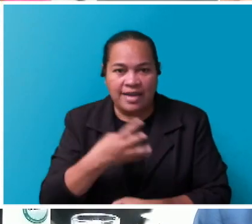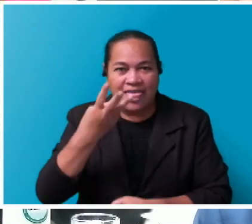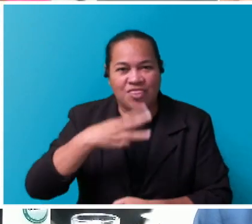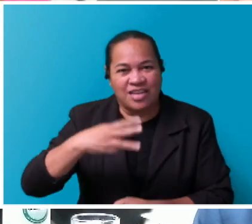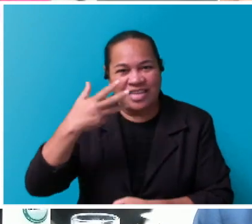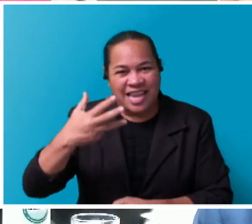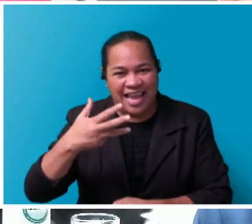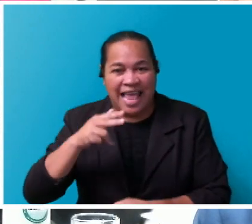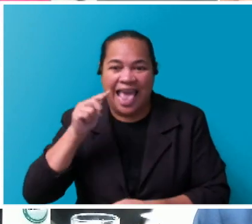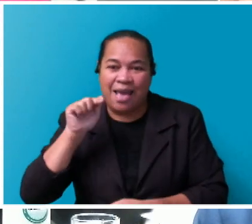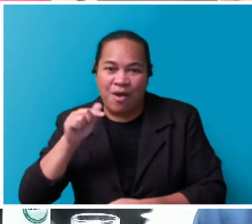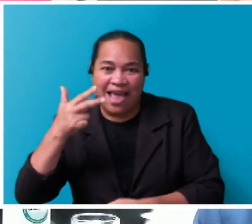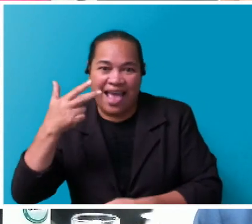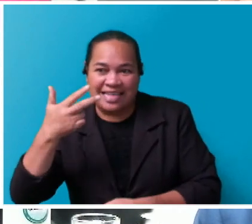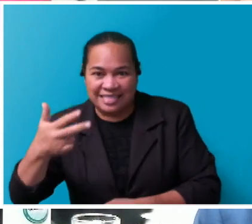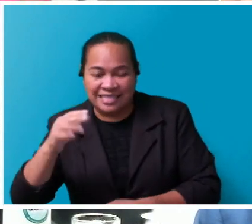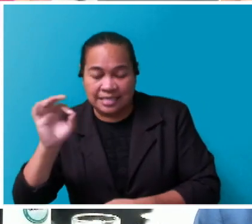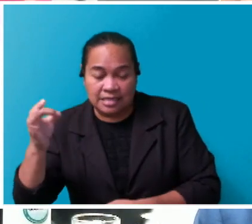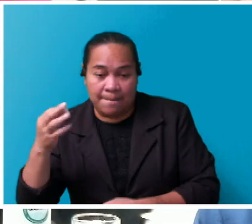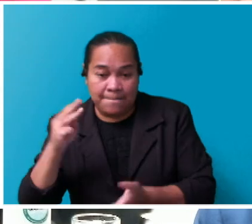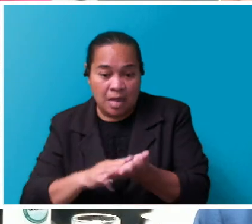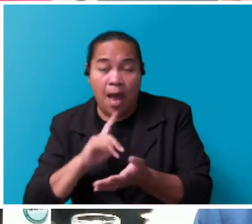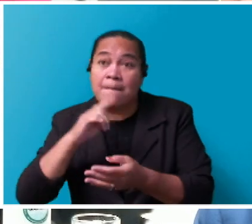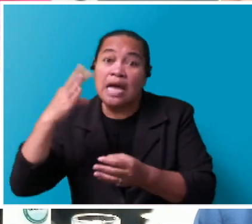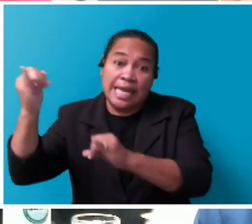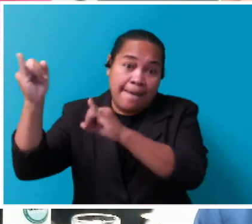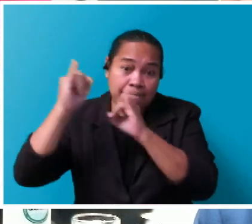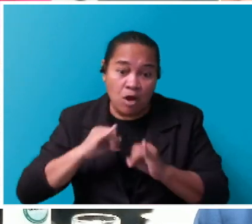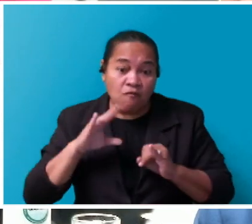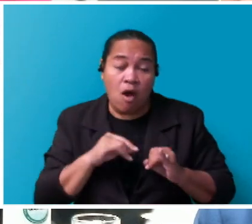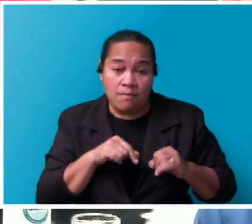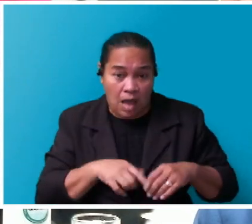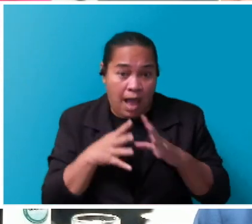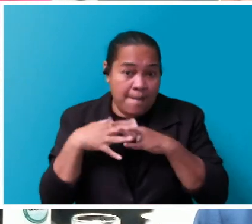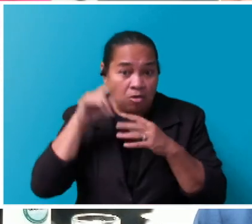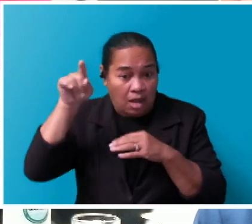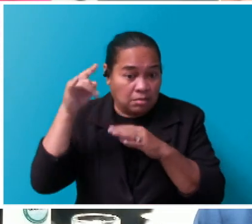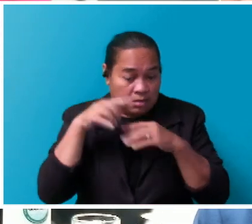$439.08 million, while imports from the U.S. amounted to